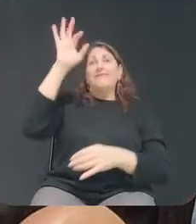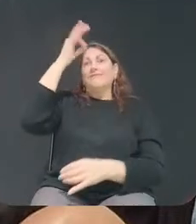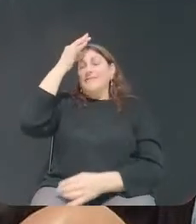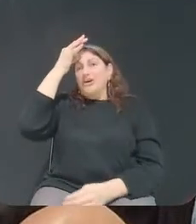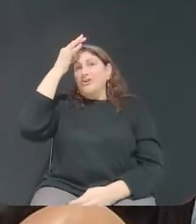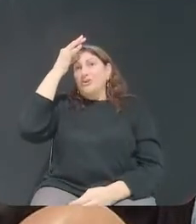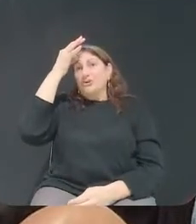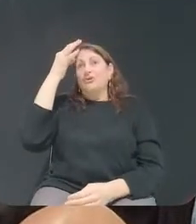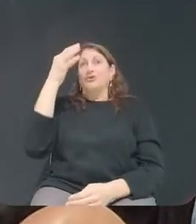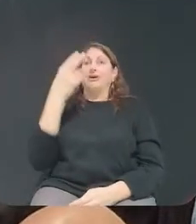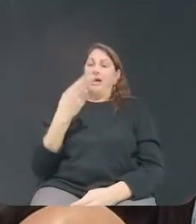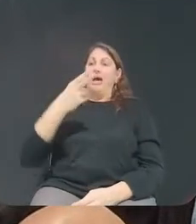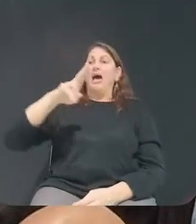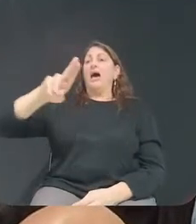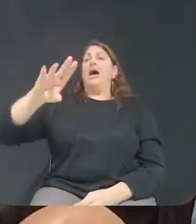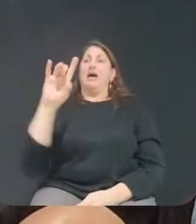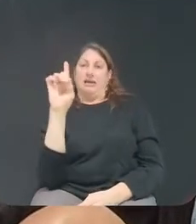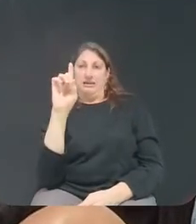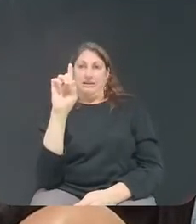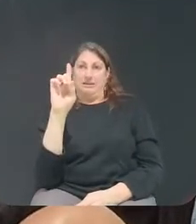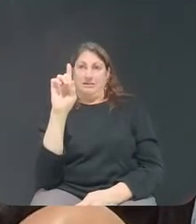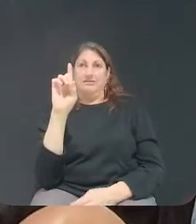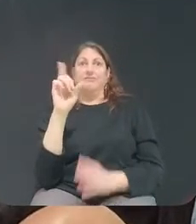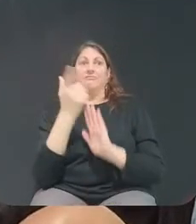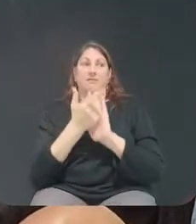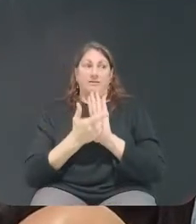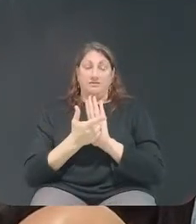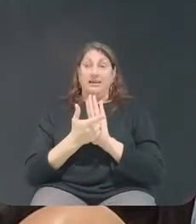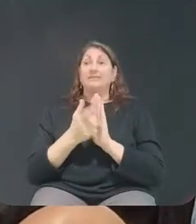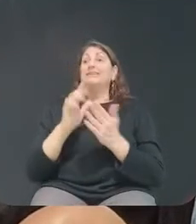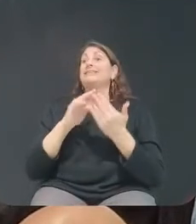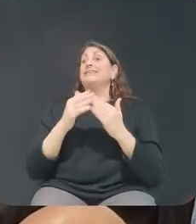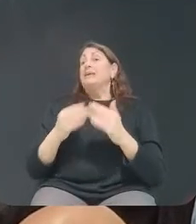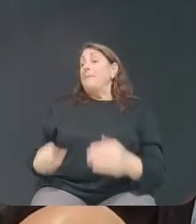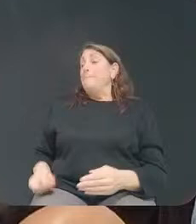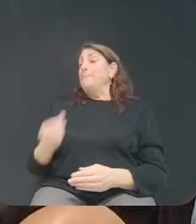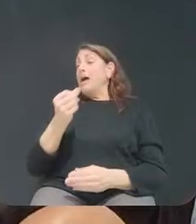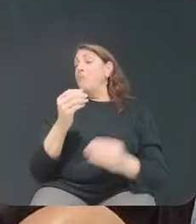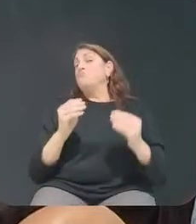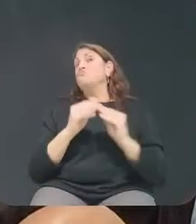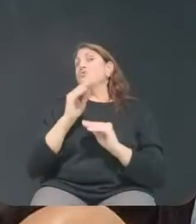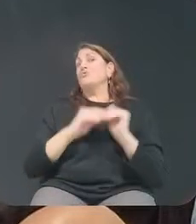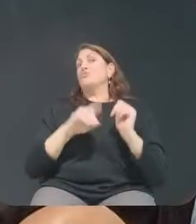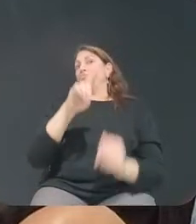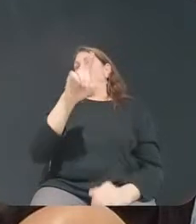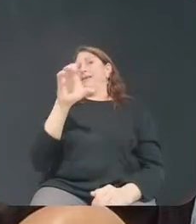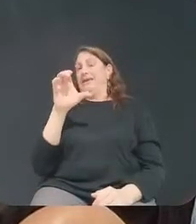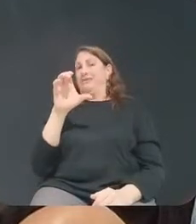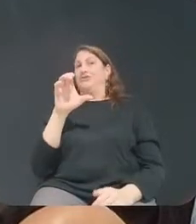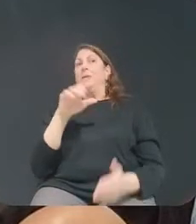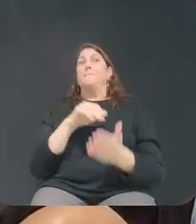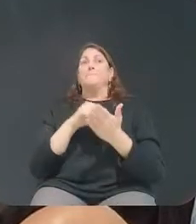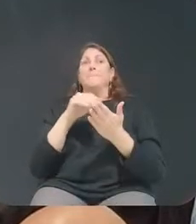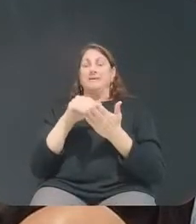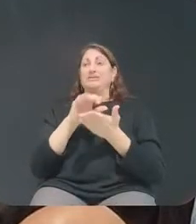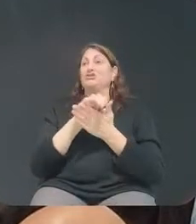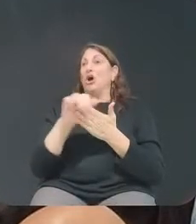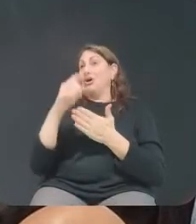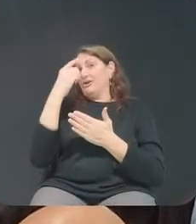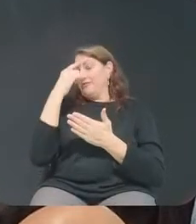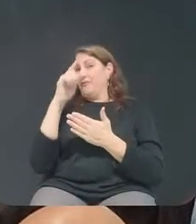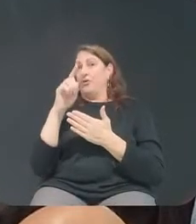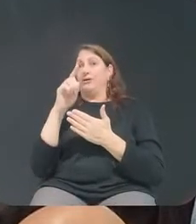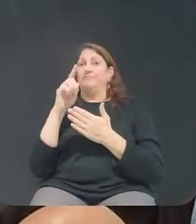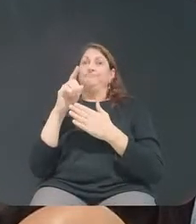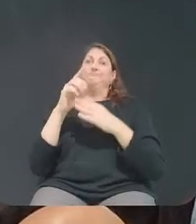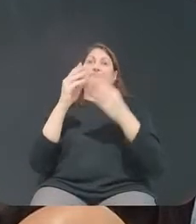HUD. According to the report, the city spent over $100 million that year on initiatives to combat homelessness. Although